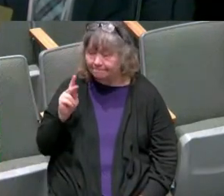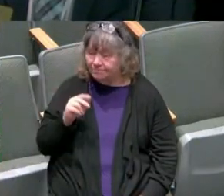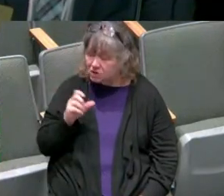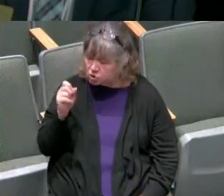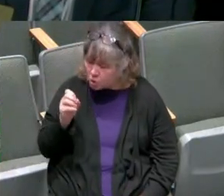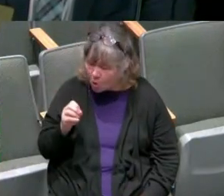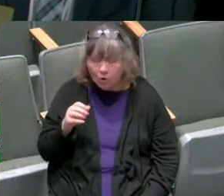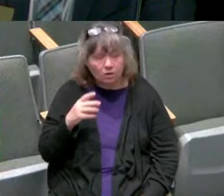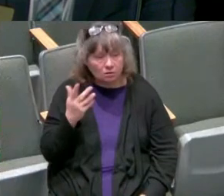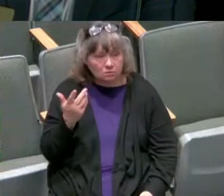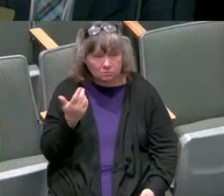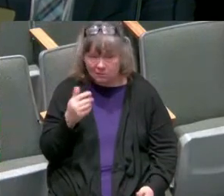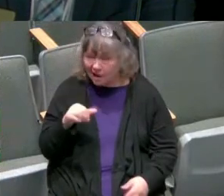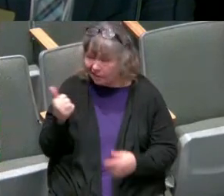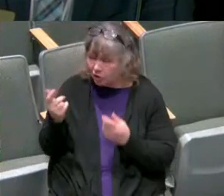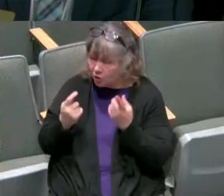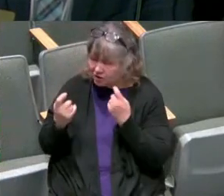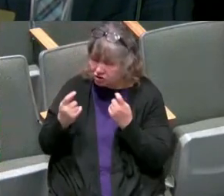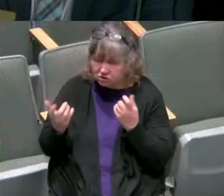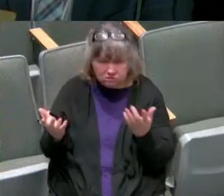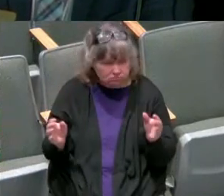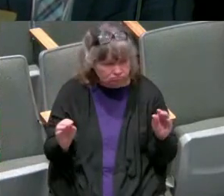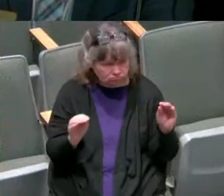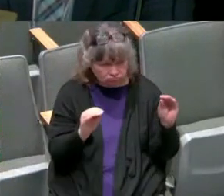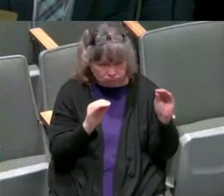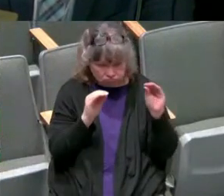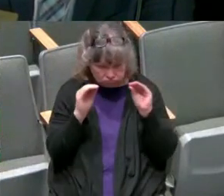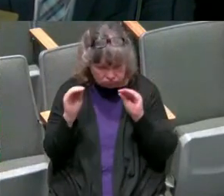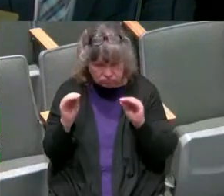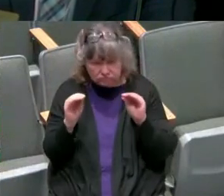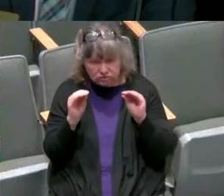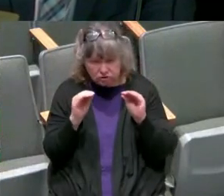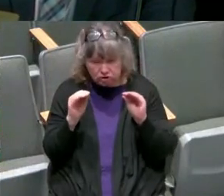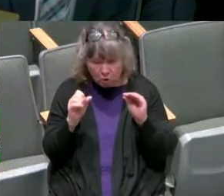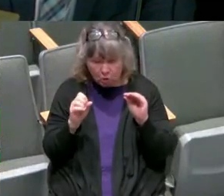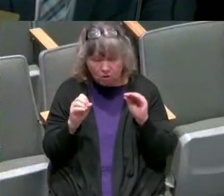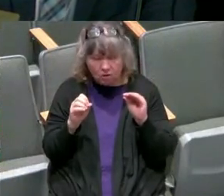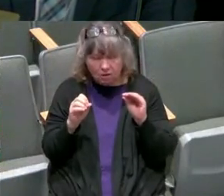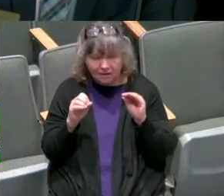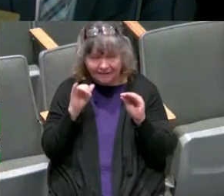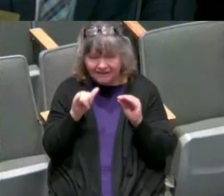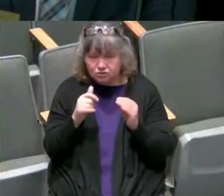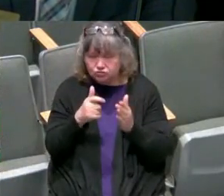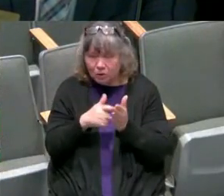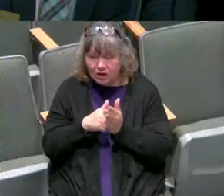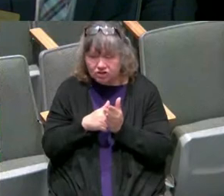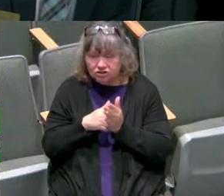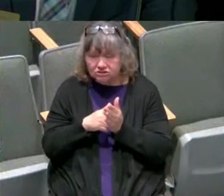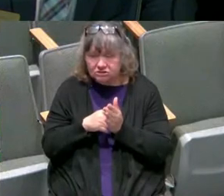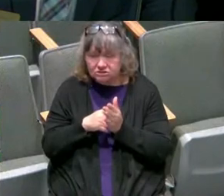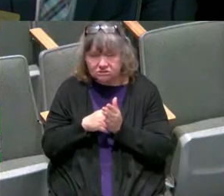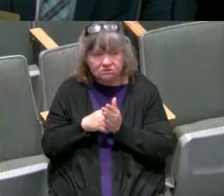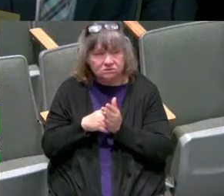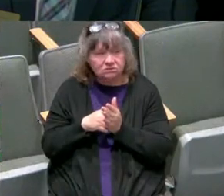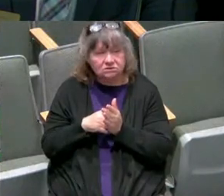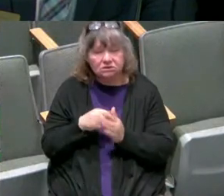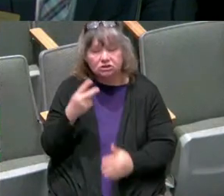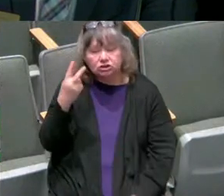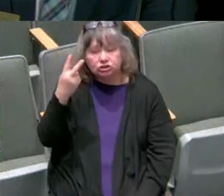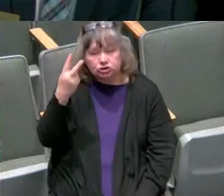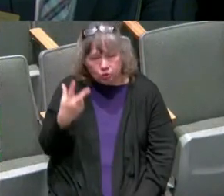so is there any other questions it doesn't look like it so um this requires a